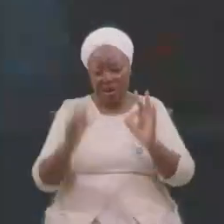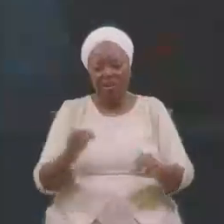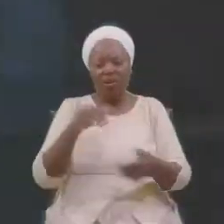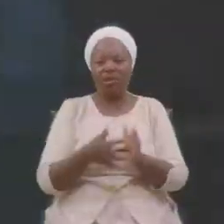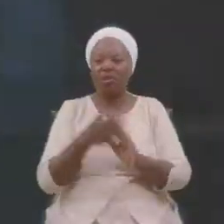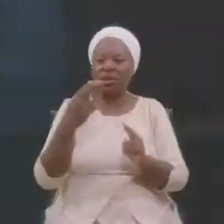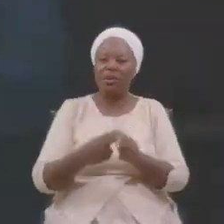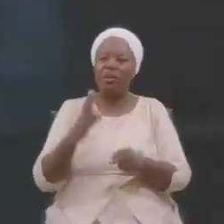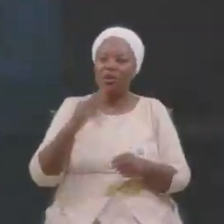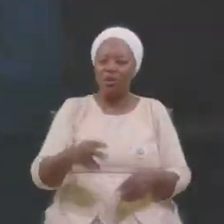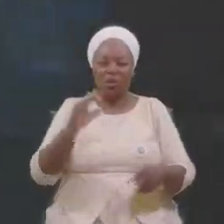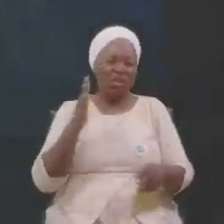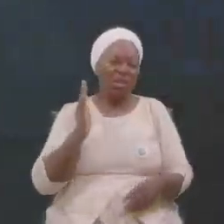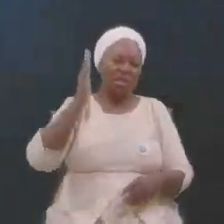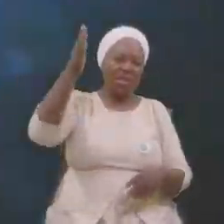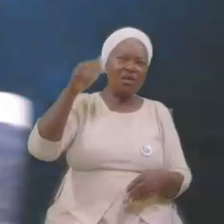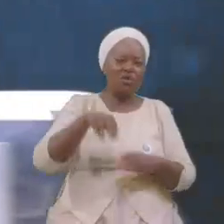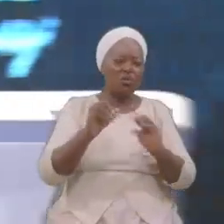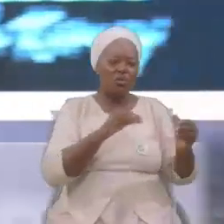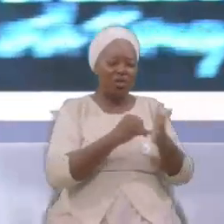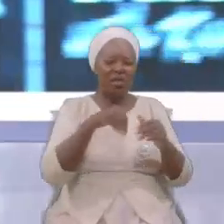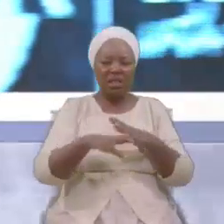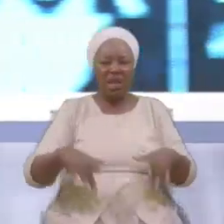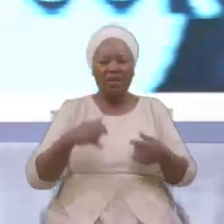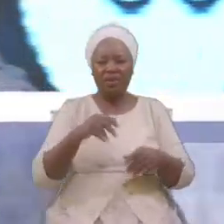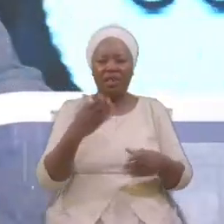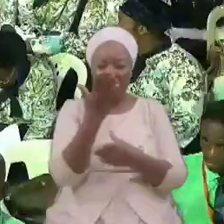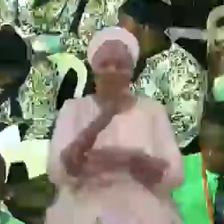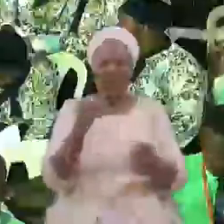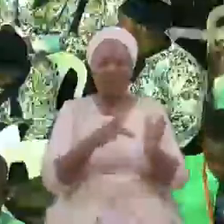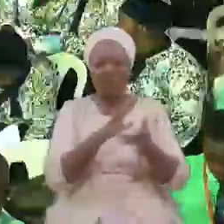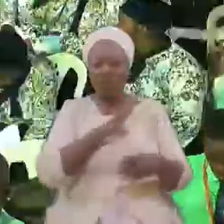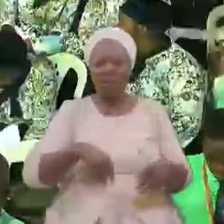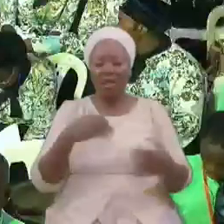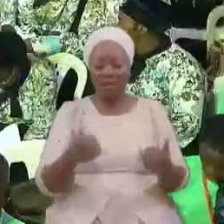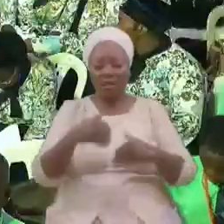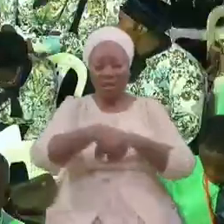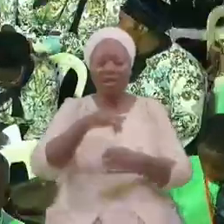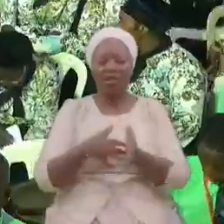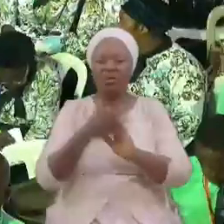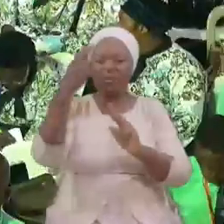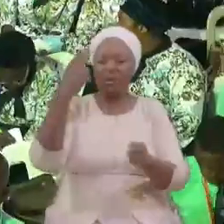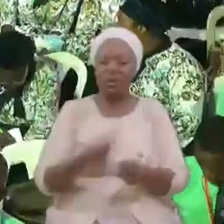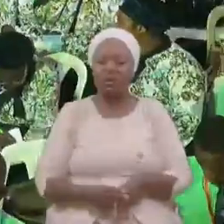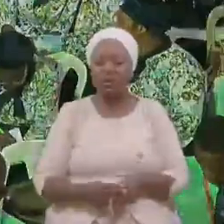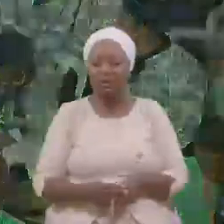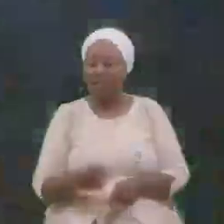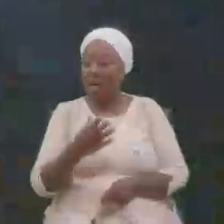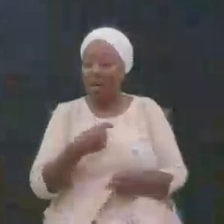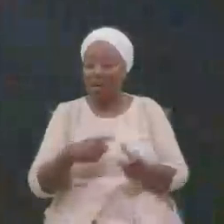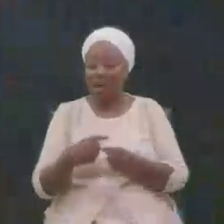you put it in the life of Christ tonight in Jesus' name. And the